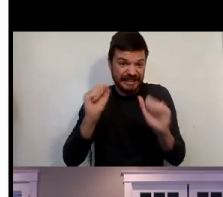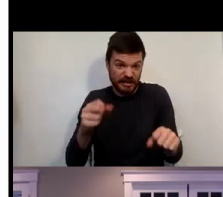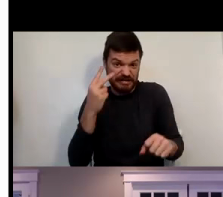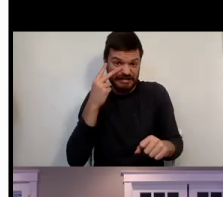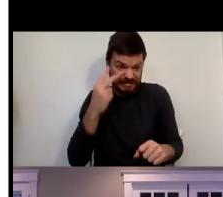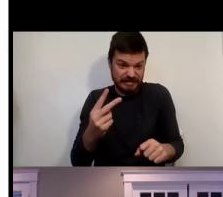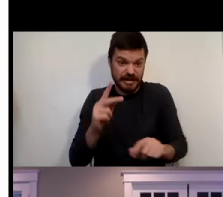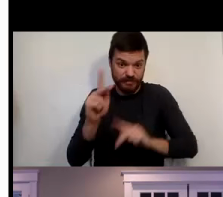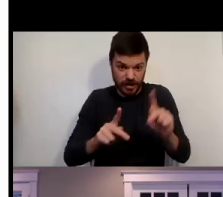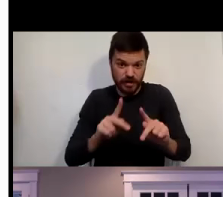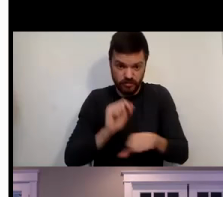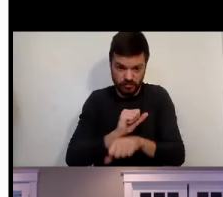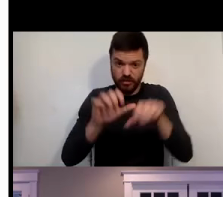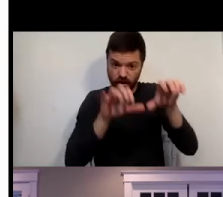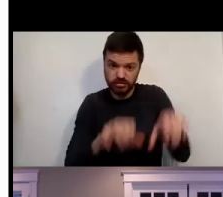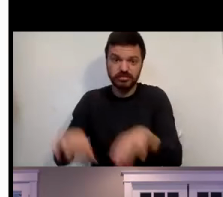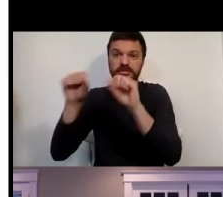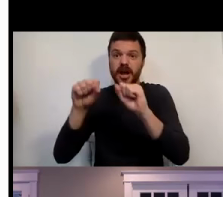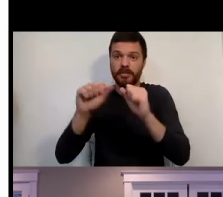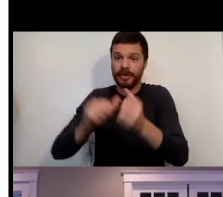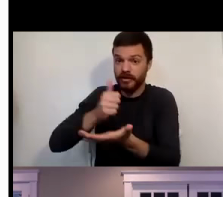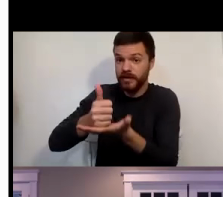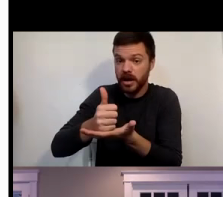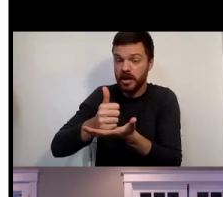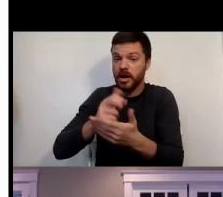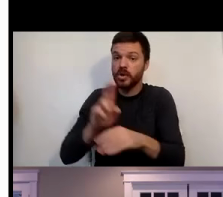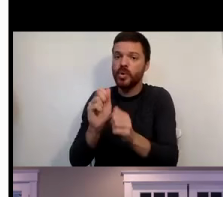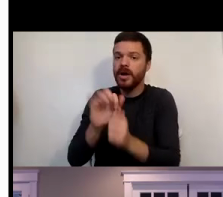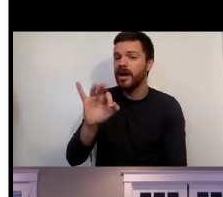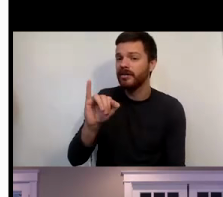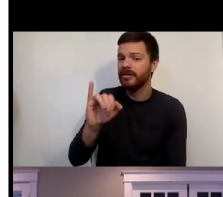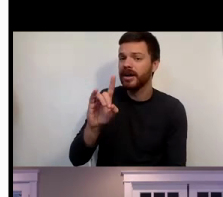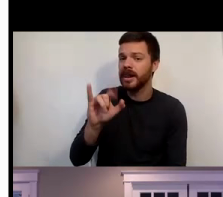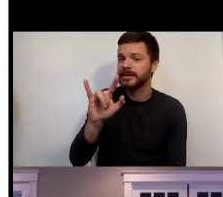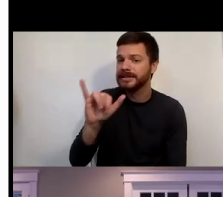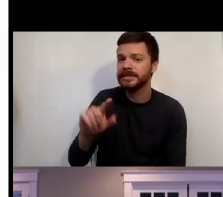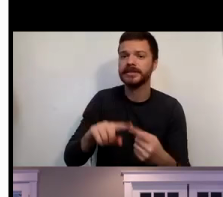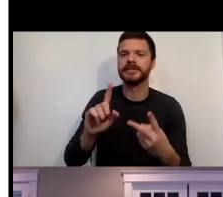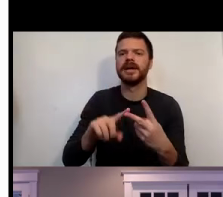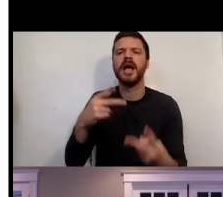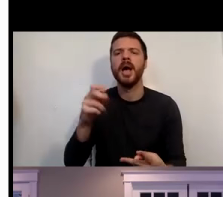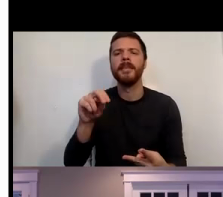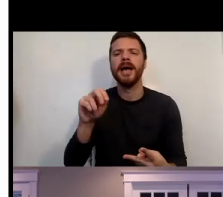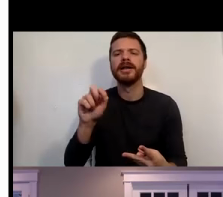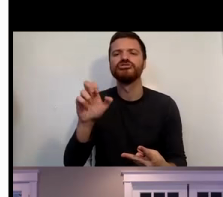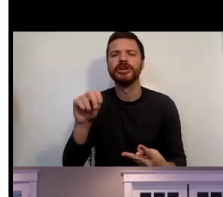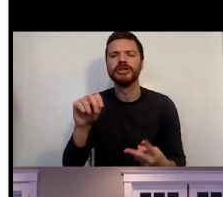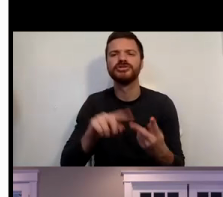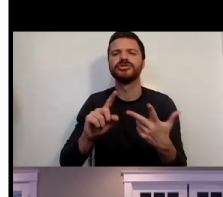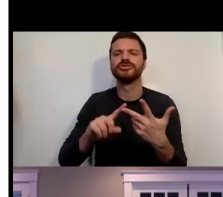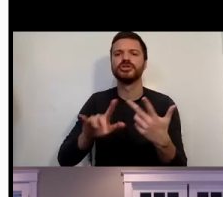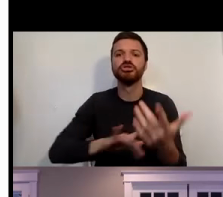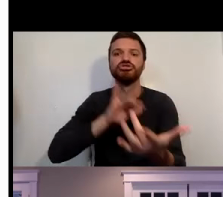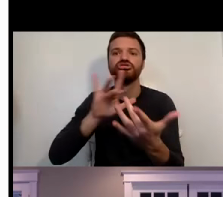to adopt interventions? Can we get them to use them with fidelity? Can we think about things like penetration and reach across service